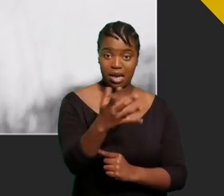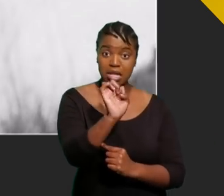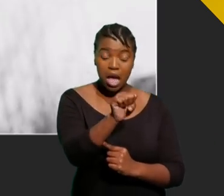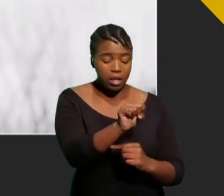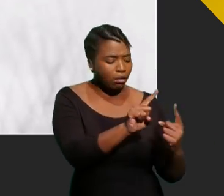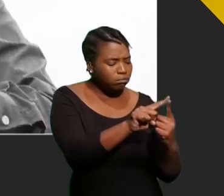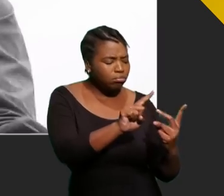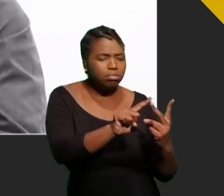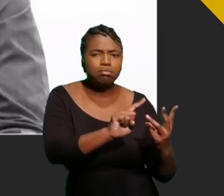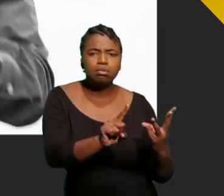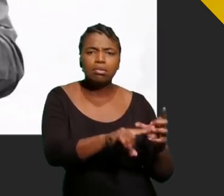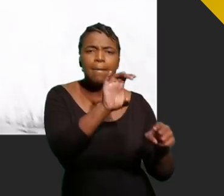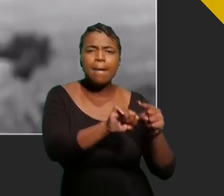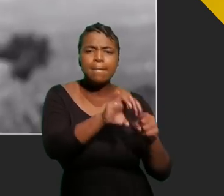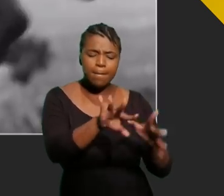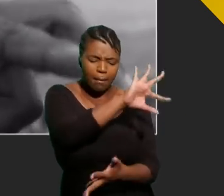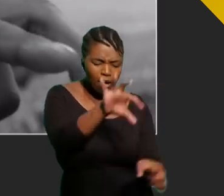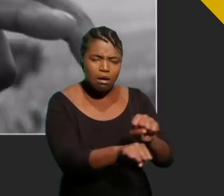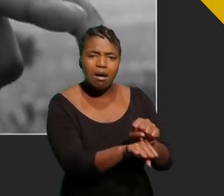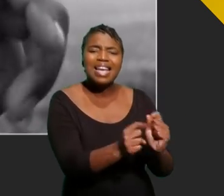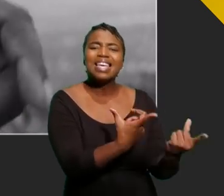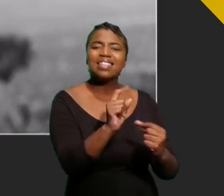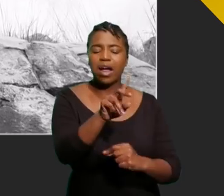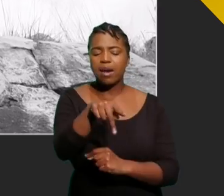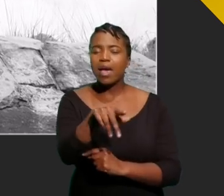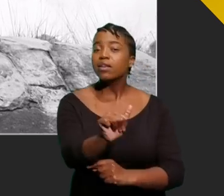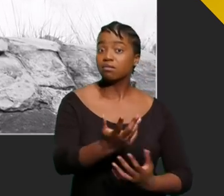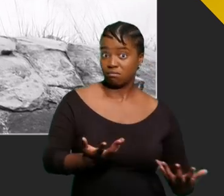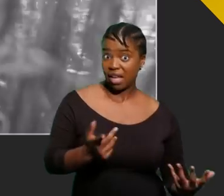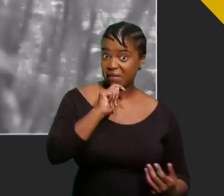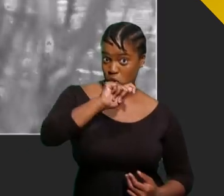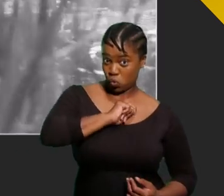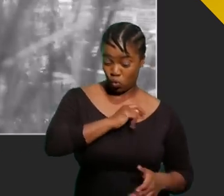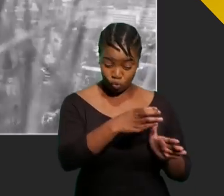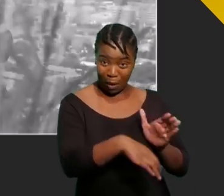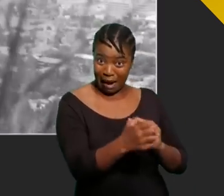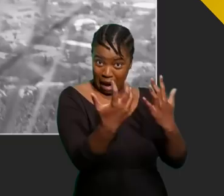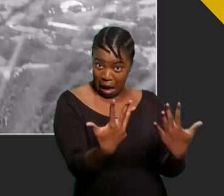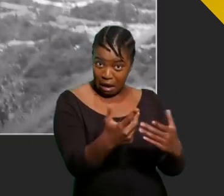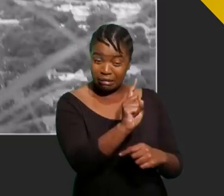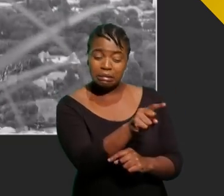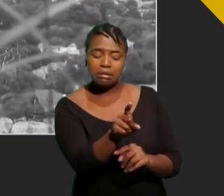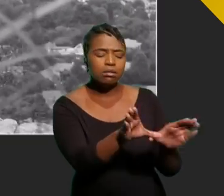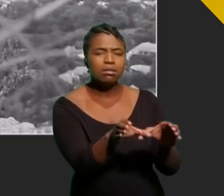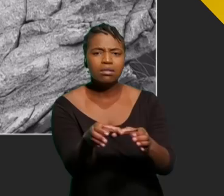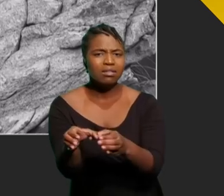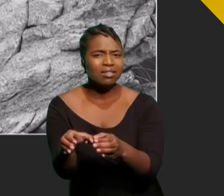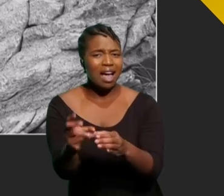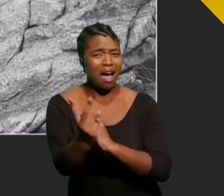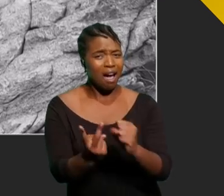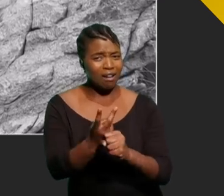these fact findings have been concluded? So you then ask yourself if indeed the Chapter 9 institution have now become a third